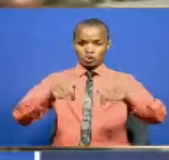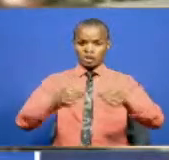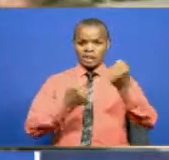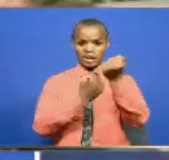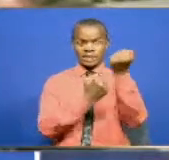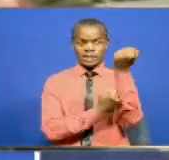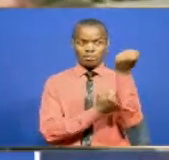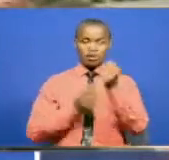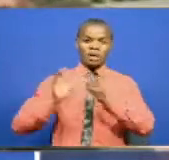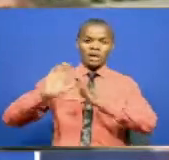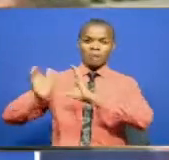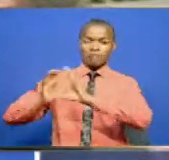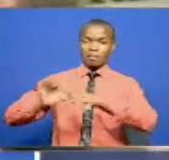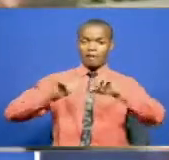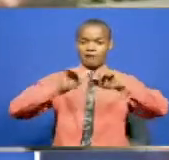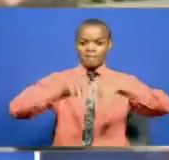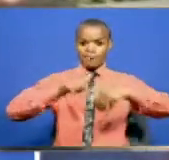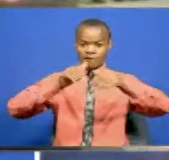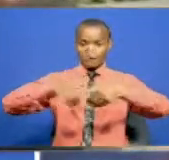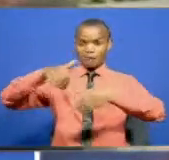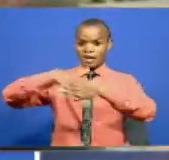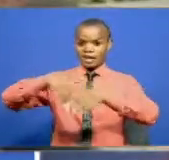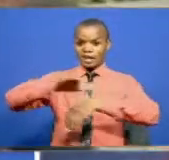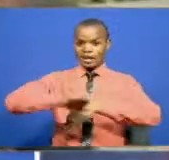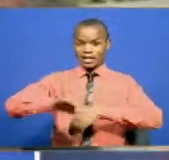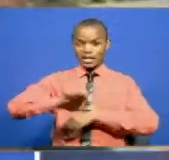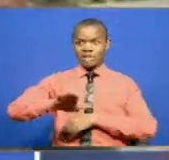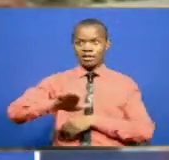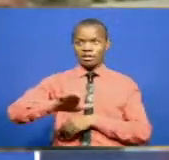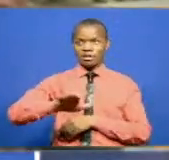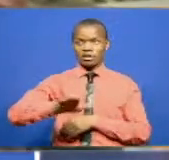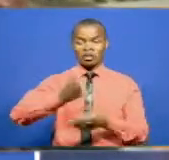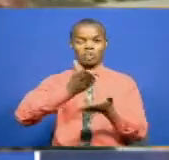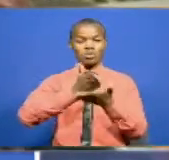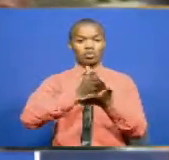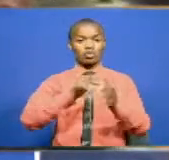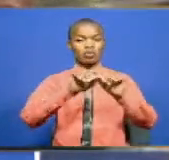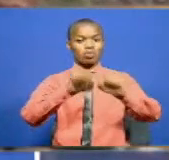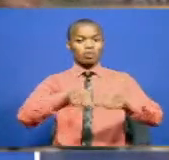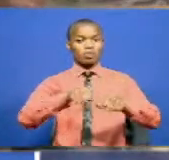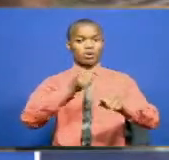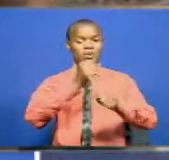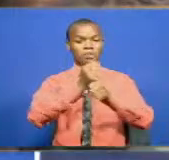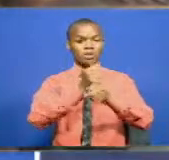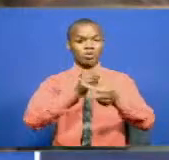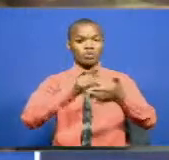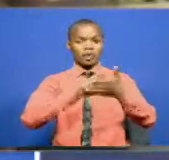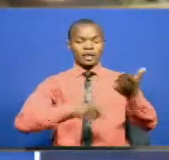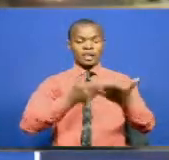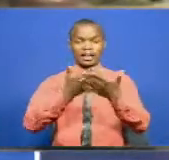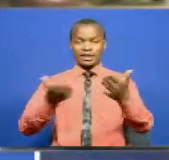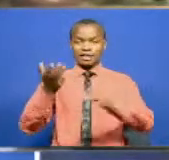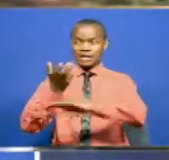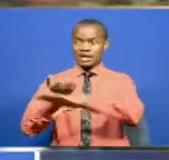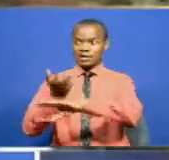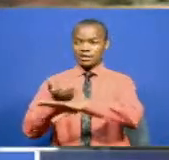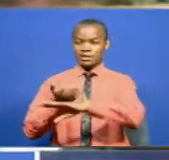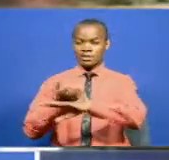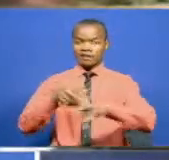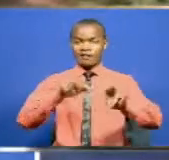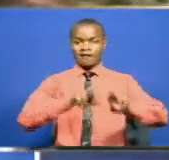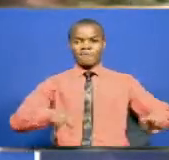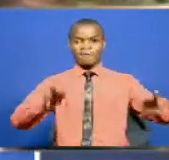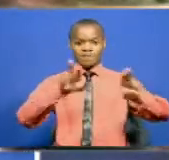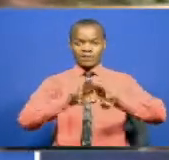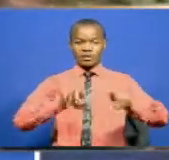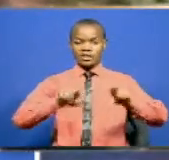coconut farming in this region, is going to deal with that very key bottleneck that has been making it difficult for this value chain,